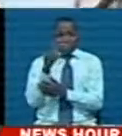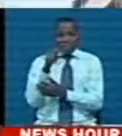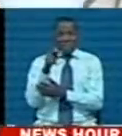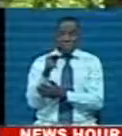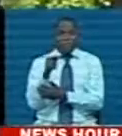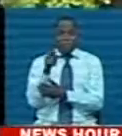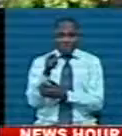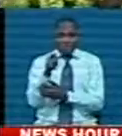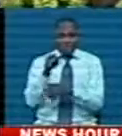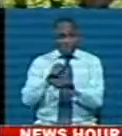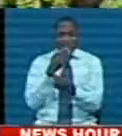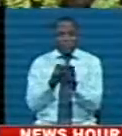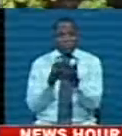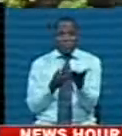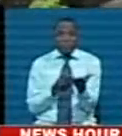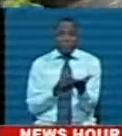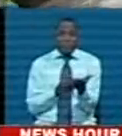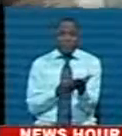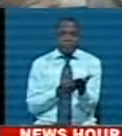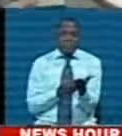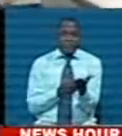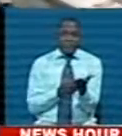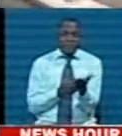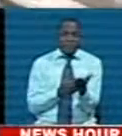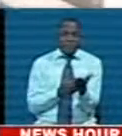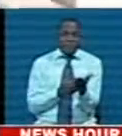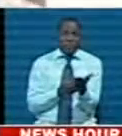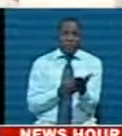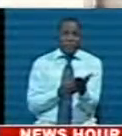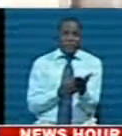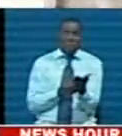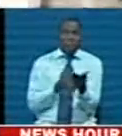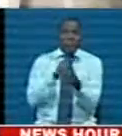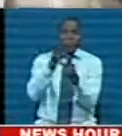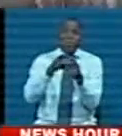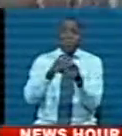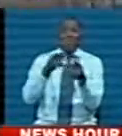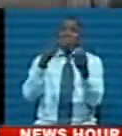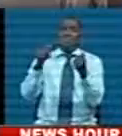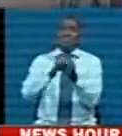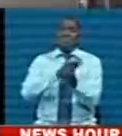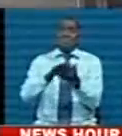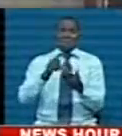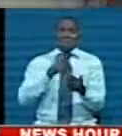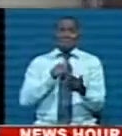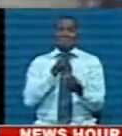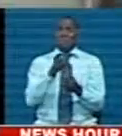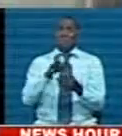her as a warrior, oh yeah. Dead, I saw her show. Maybe be